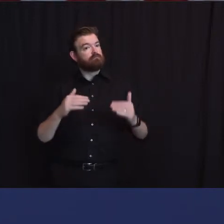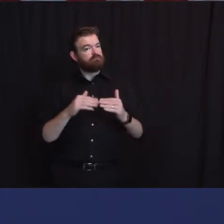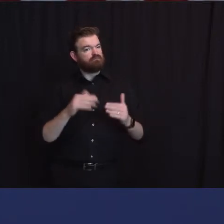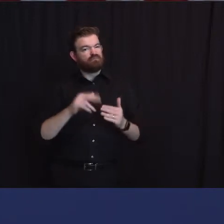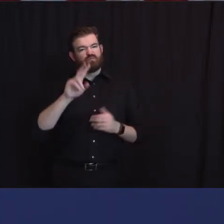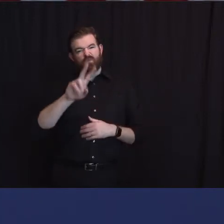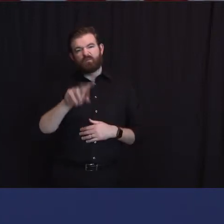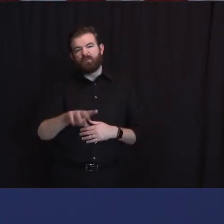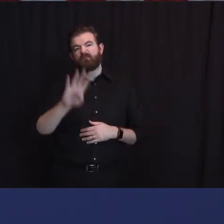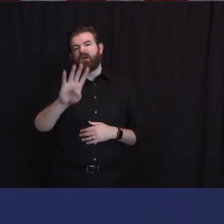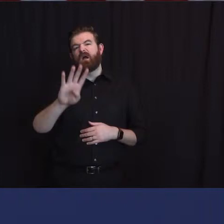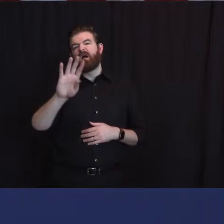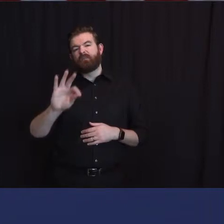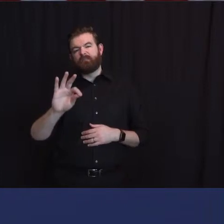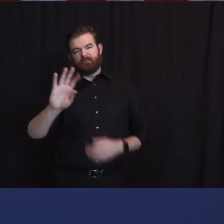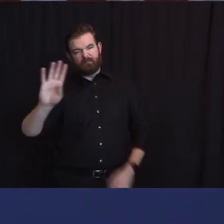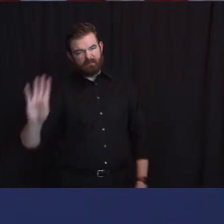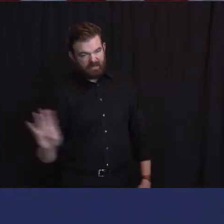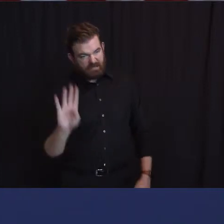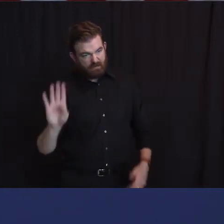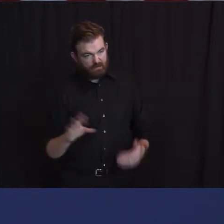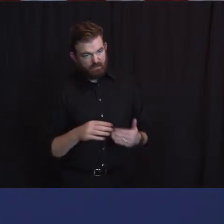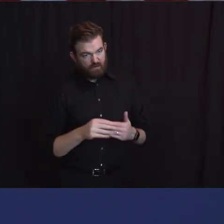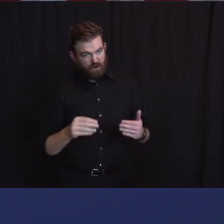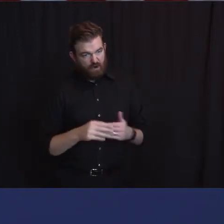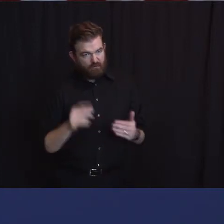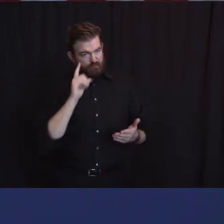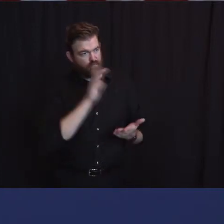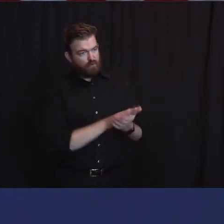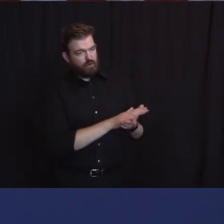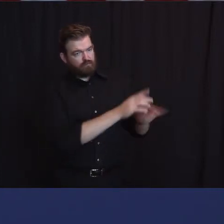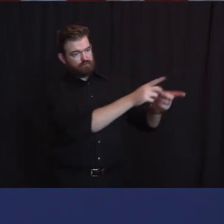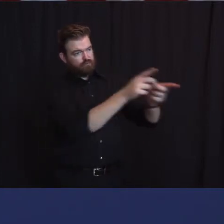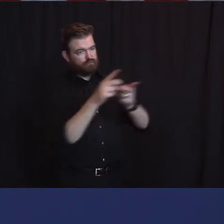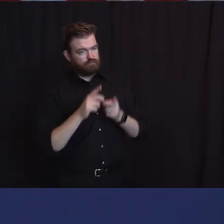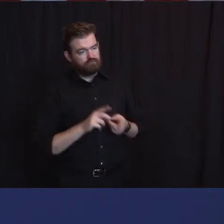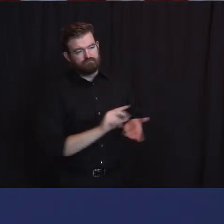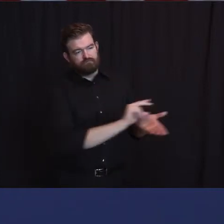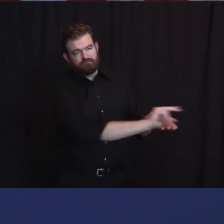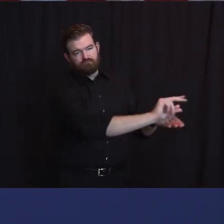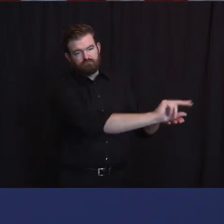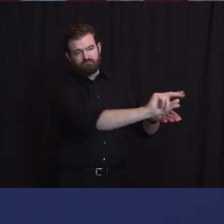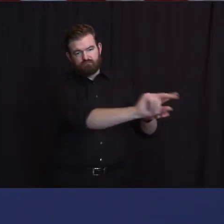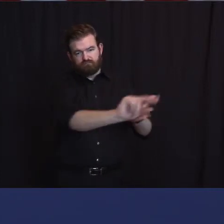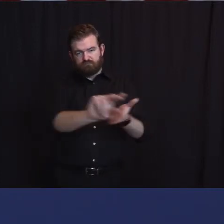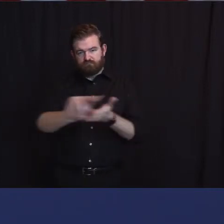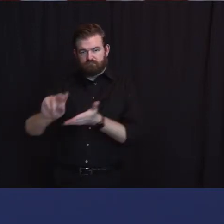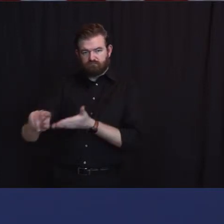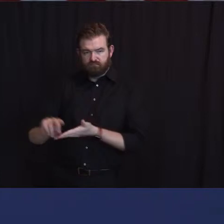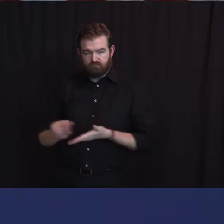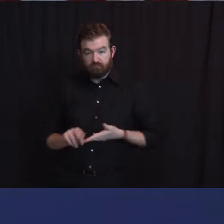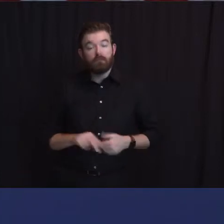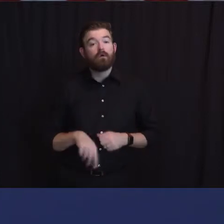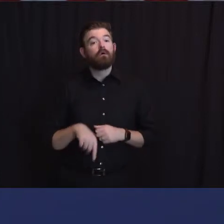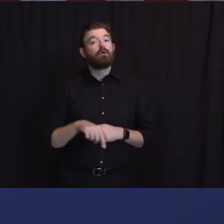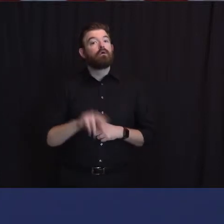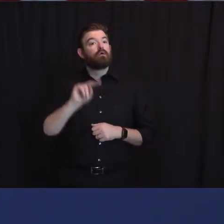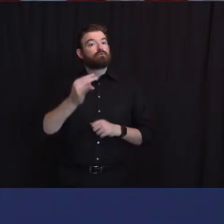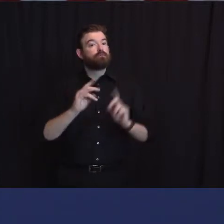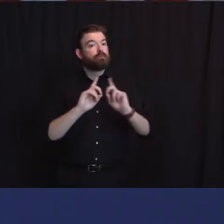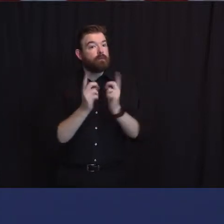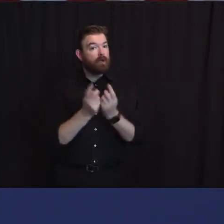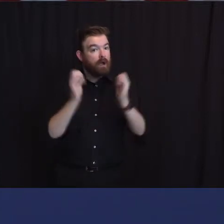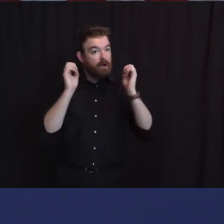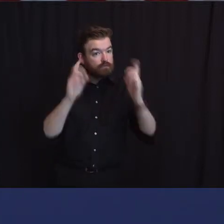$2.49 billion in funds to school districts. The New Jersey Department of Education also released the